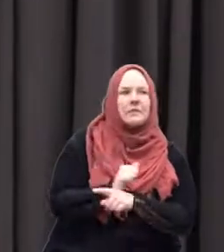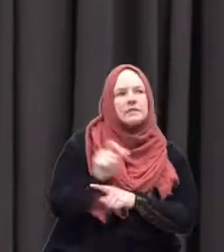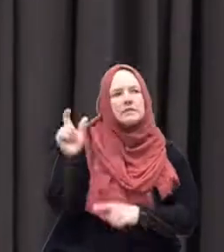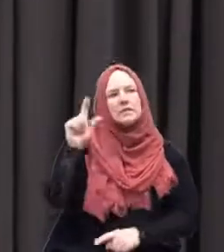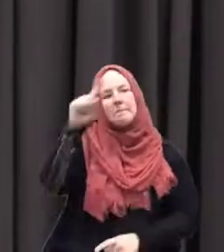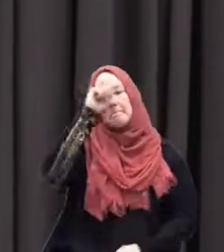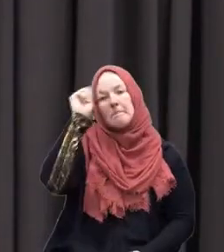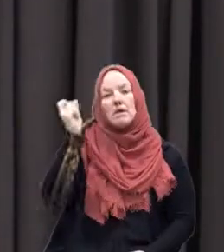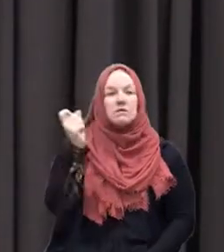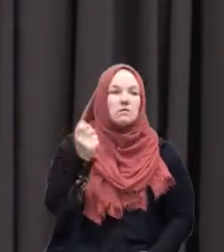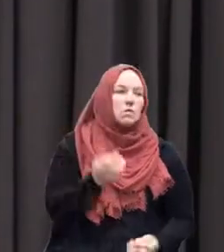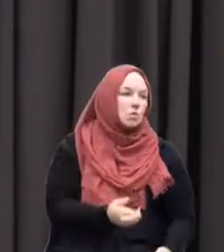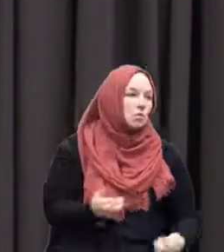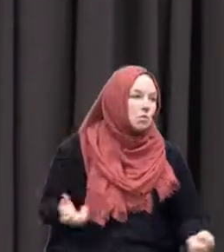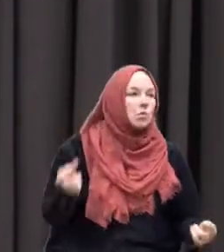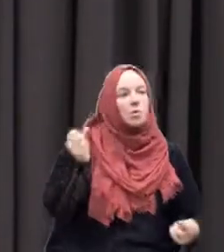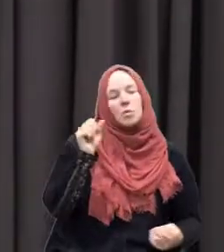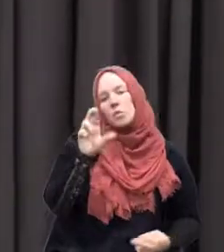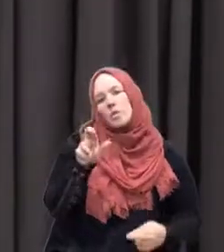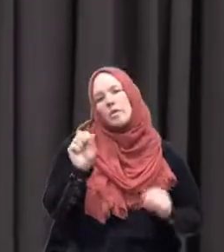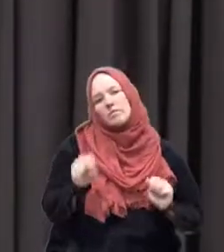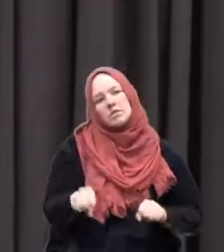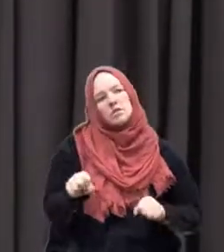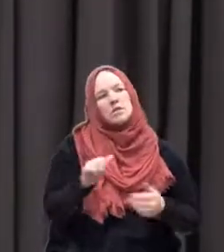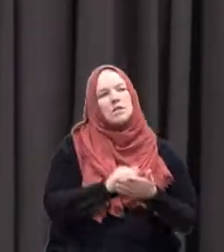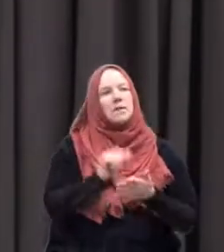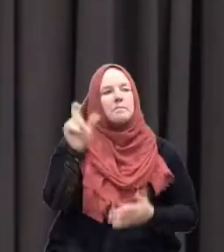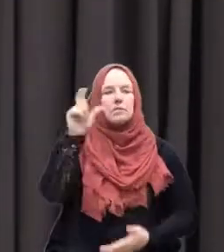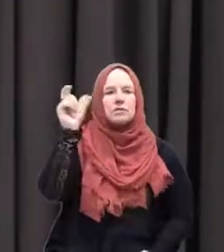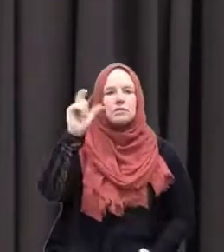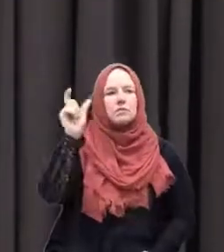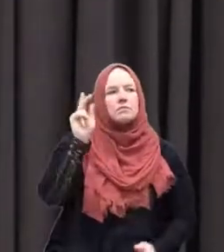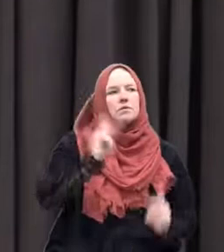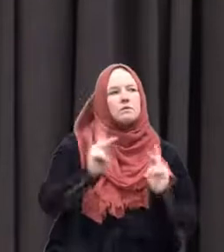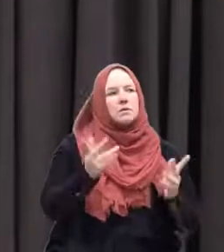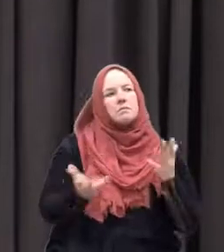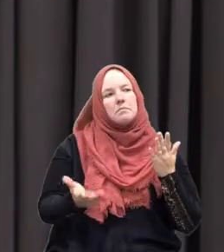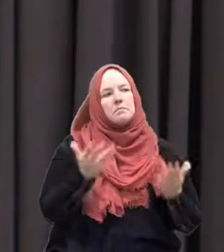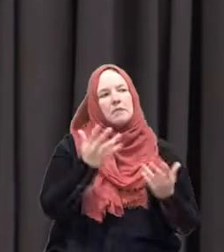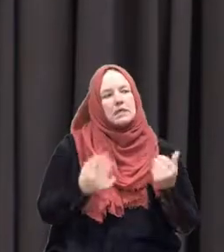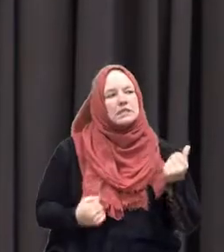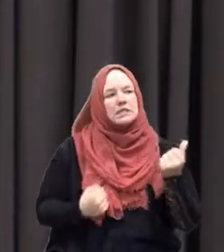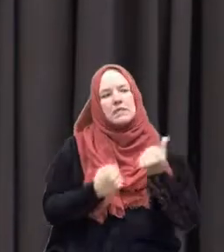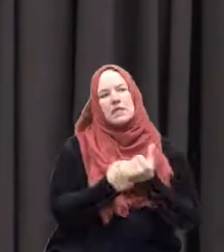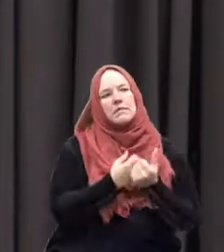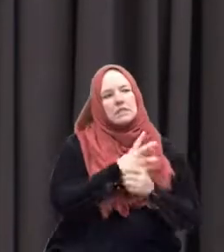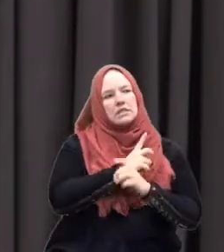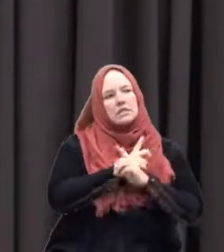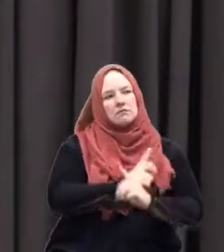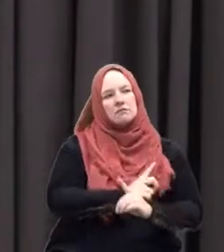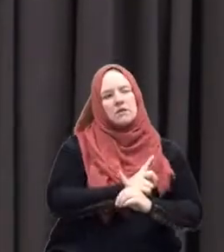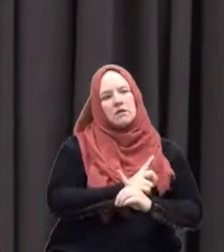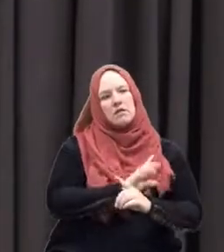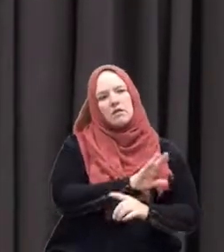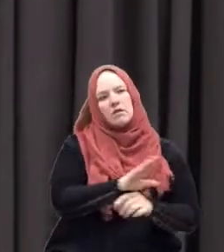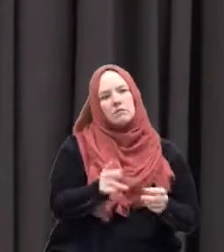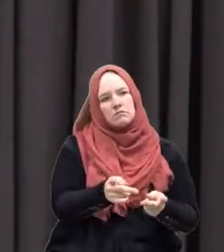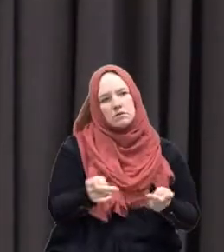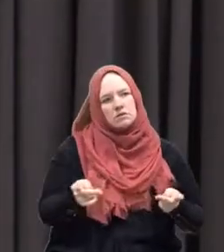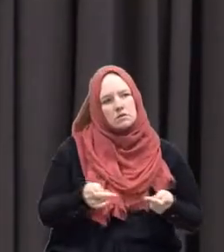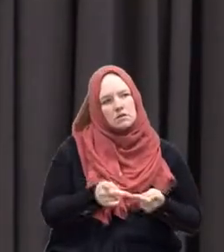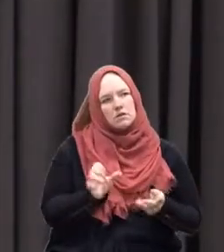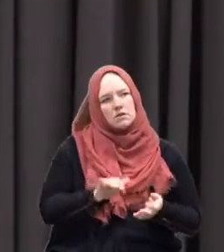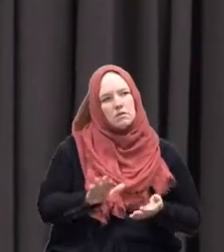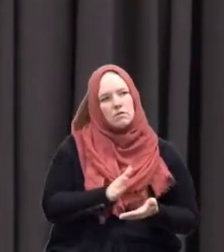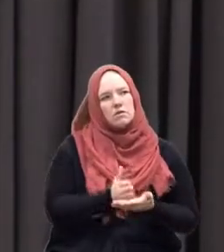of resources or the potential that Muslims may stand up and defend their